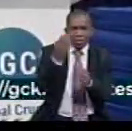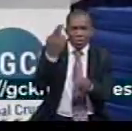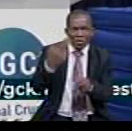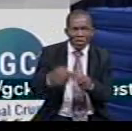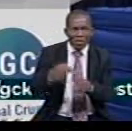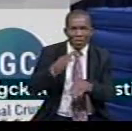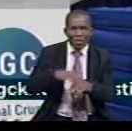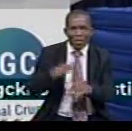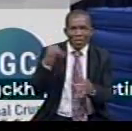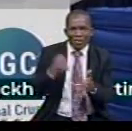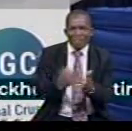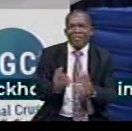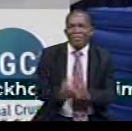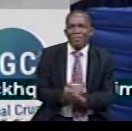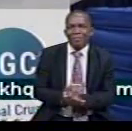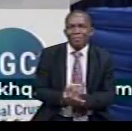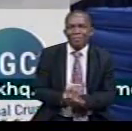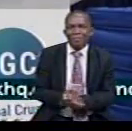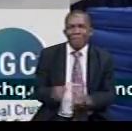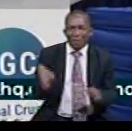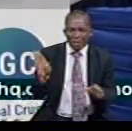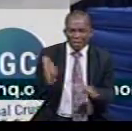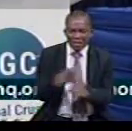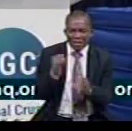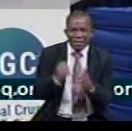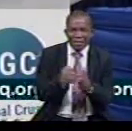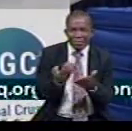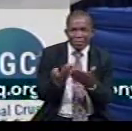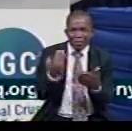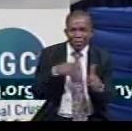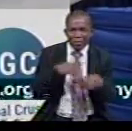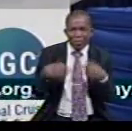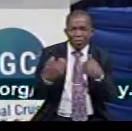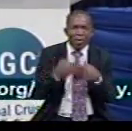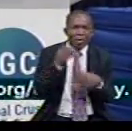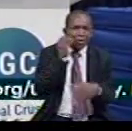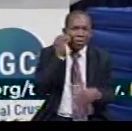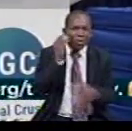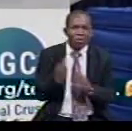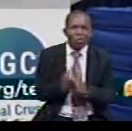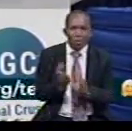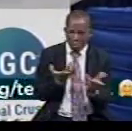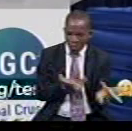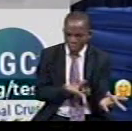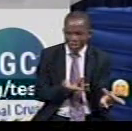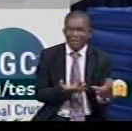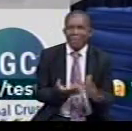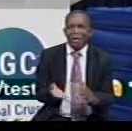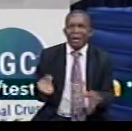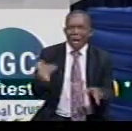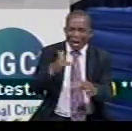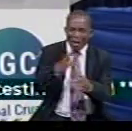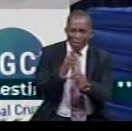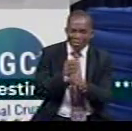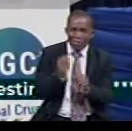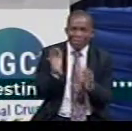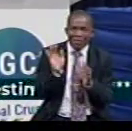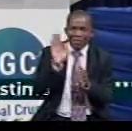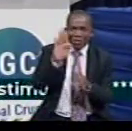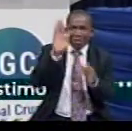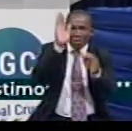go. Get it before you go. Wait and get your miracle before you go.